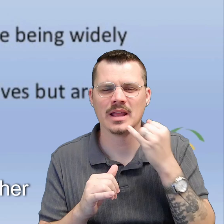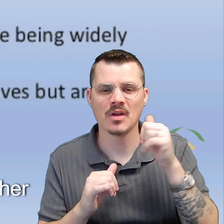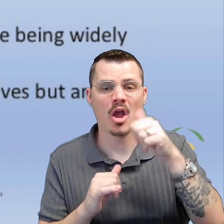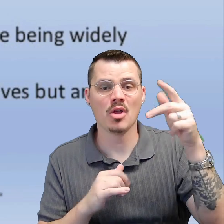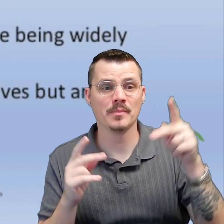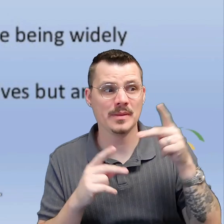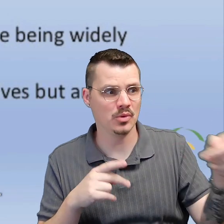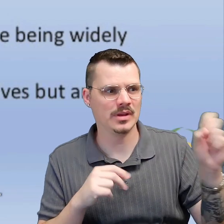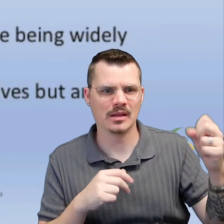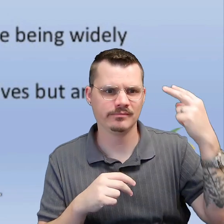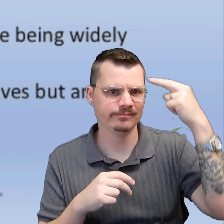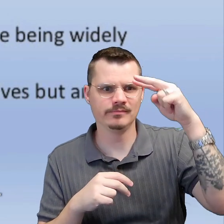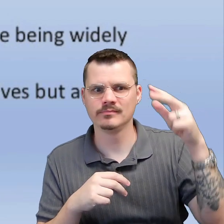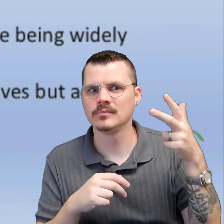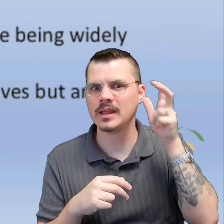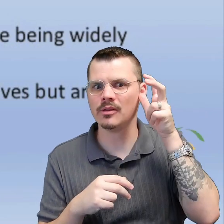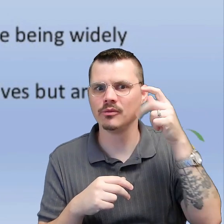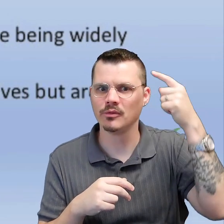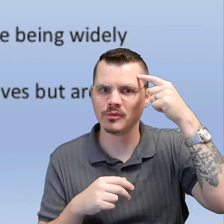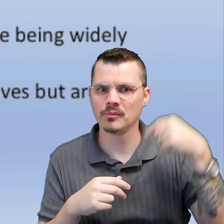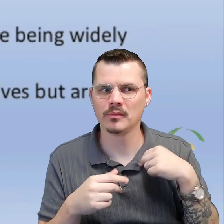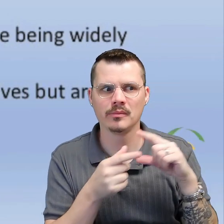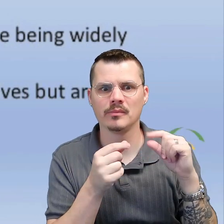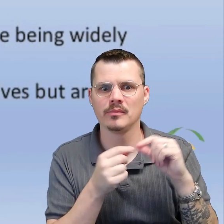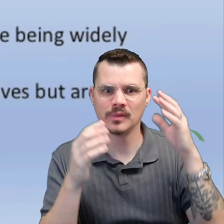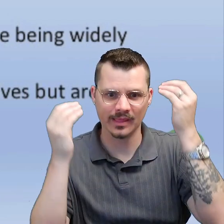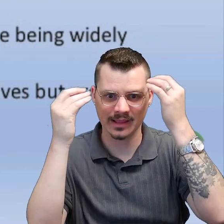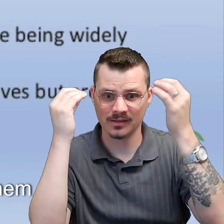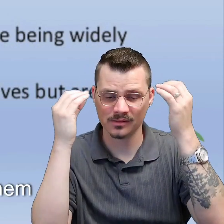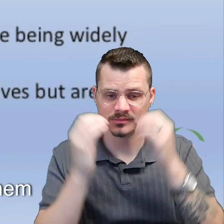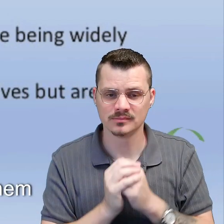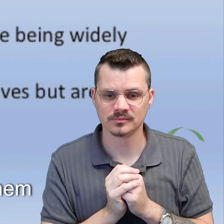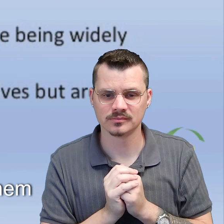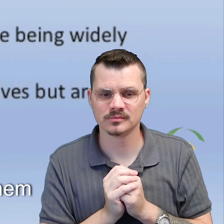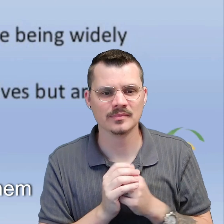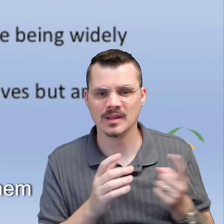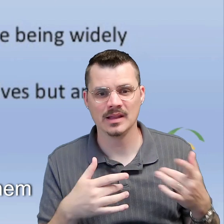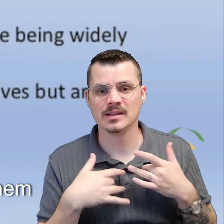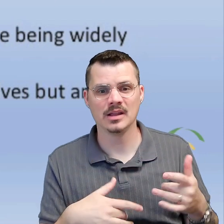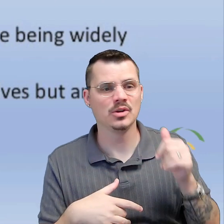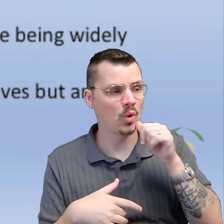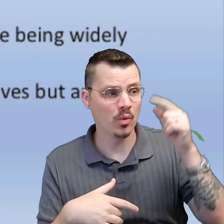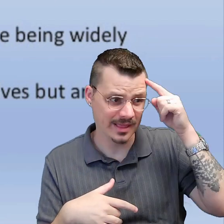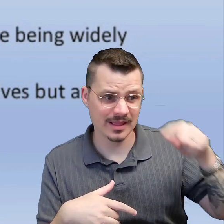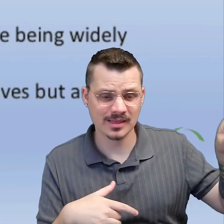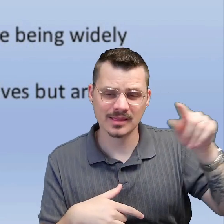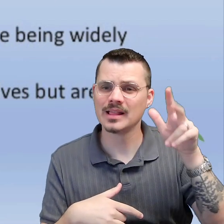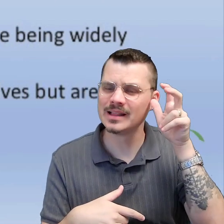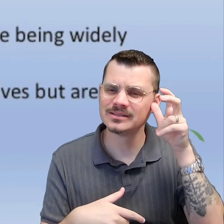believes that other people are hearing their thoughts. And typically, they don't think people are hearing them